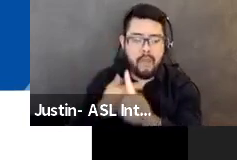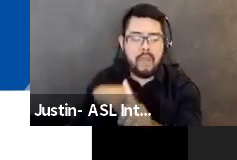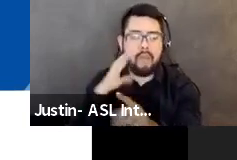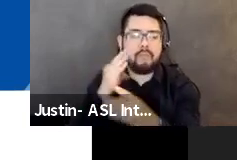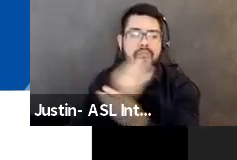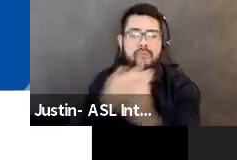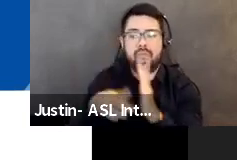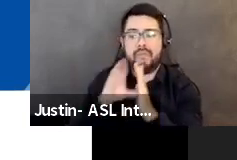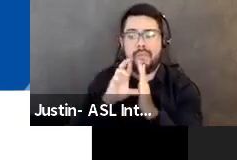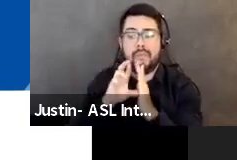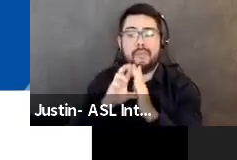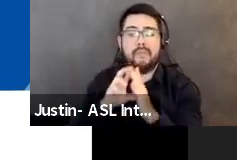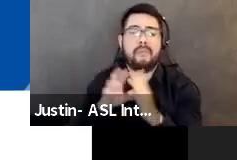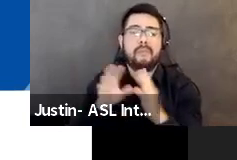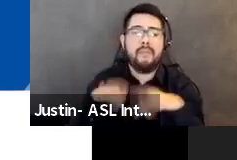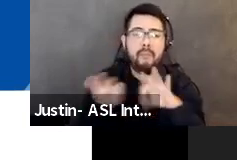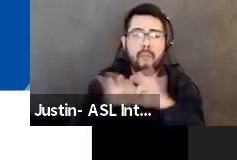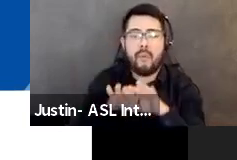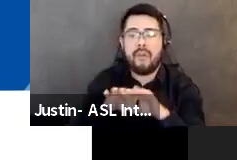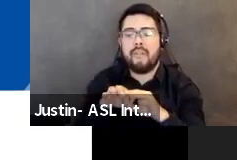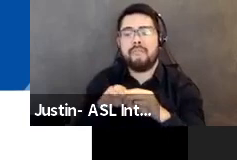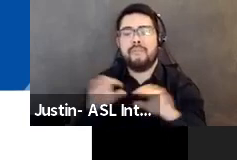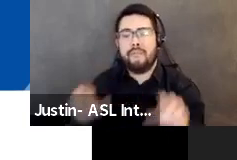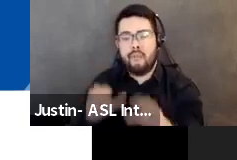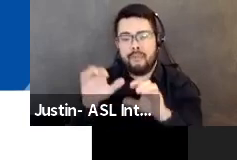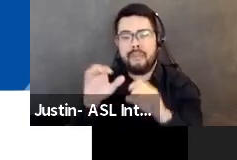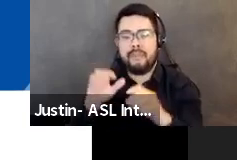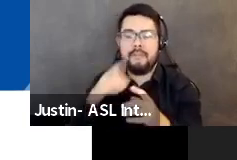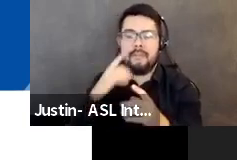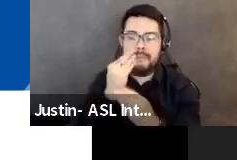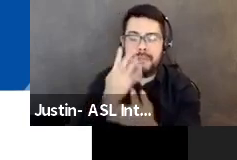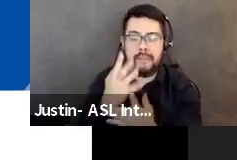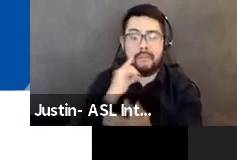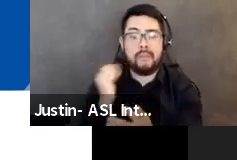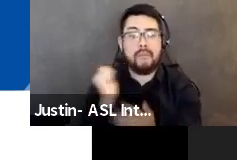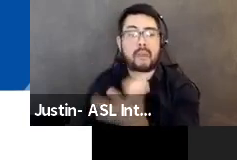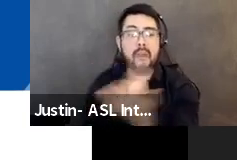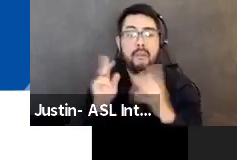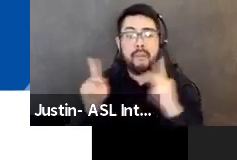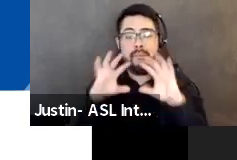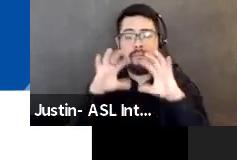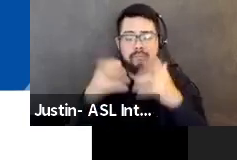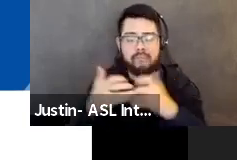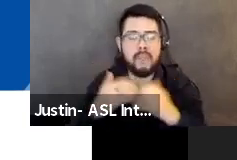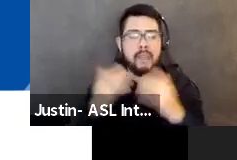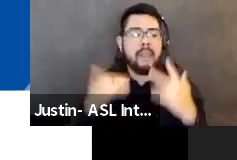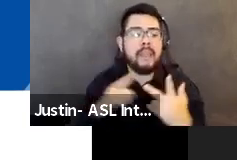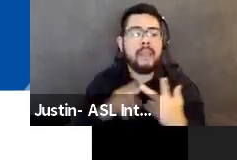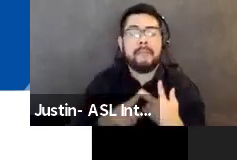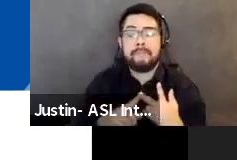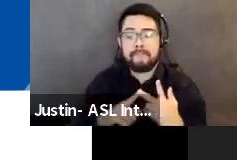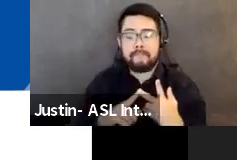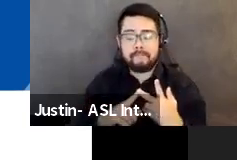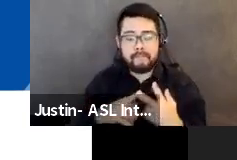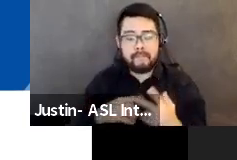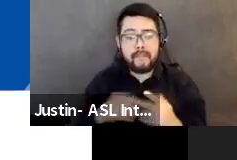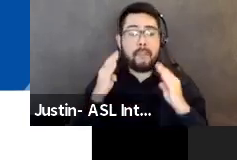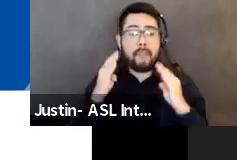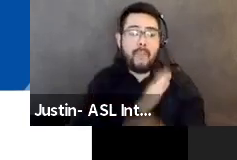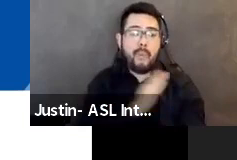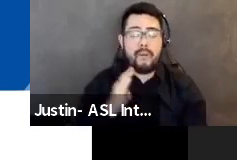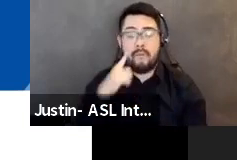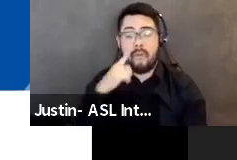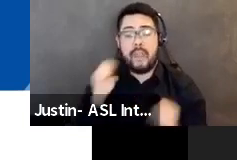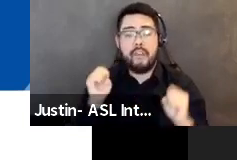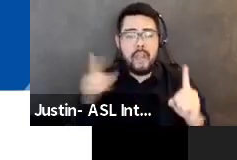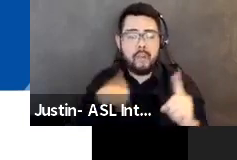part of the consent decree and then we will report back to the board of education on a quarterly basis to give updates on